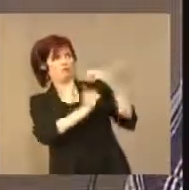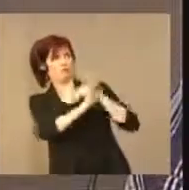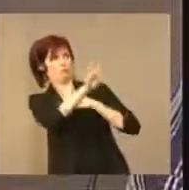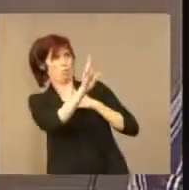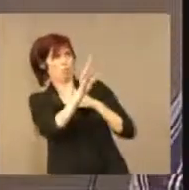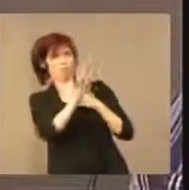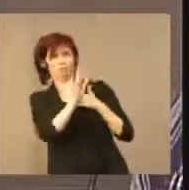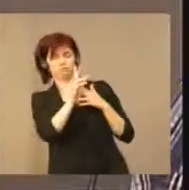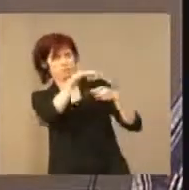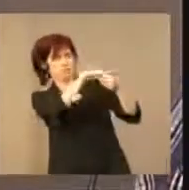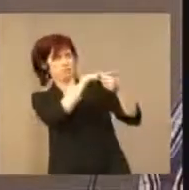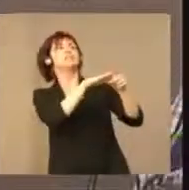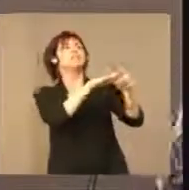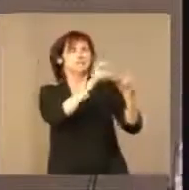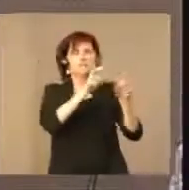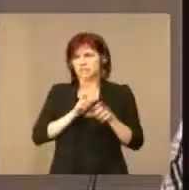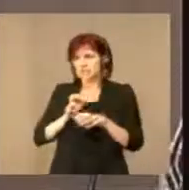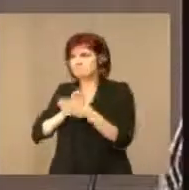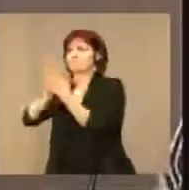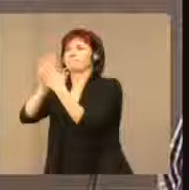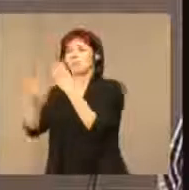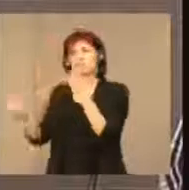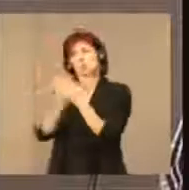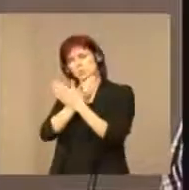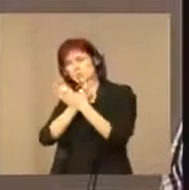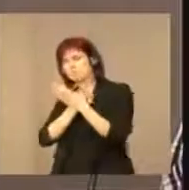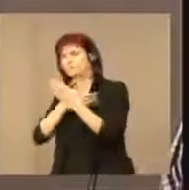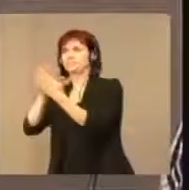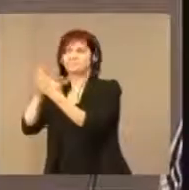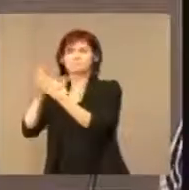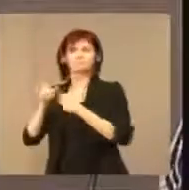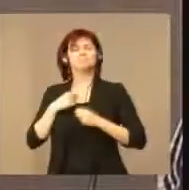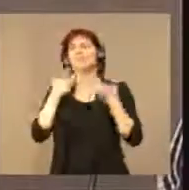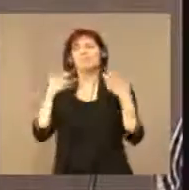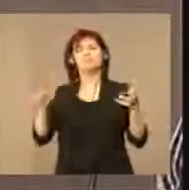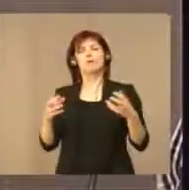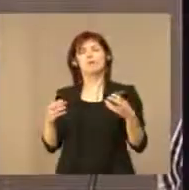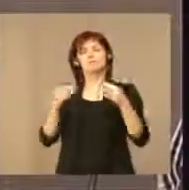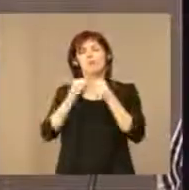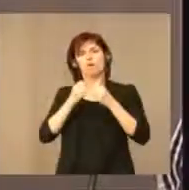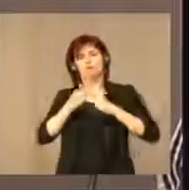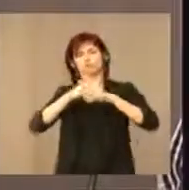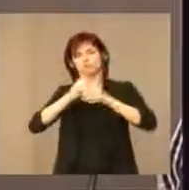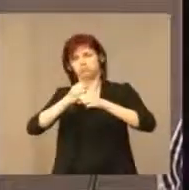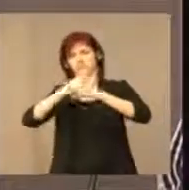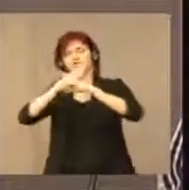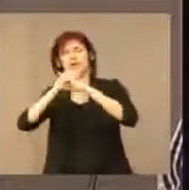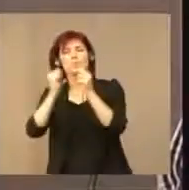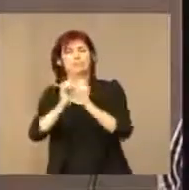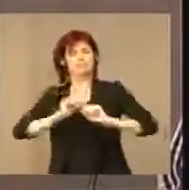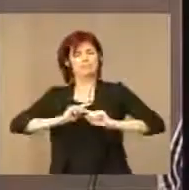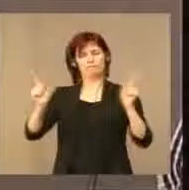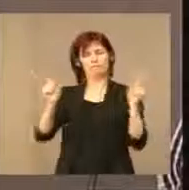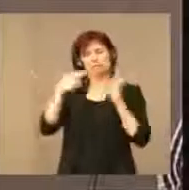we don't want to create more barriers by 13 or 14 different sets of